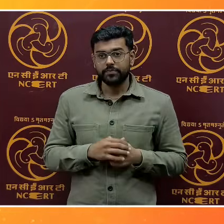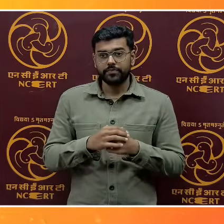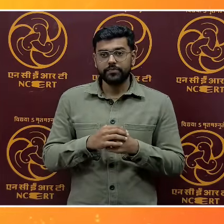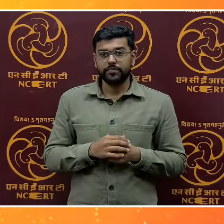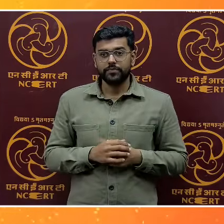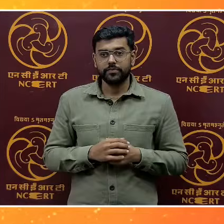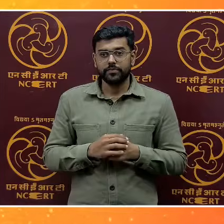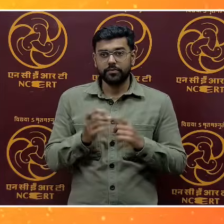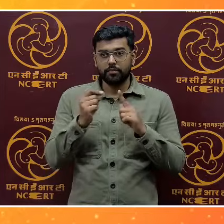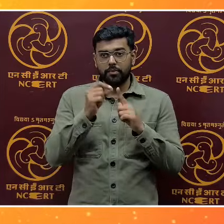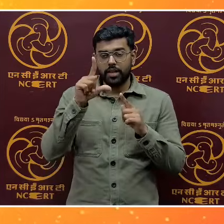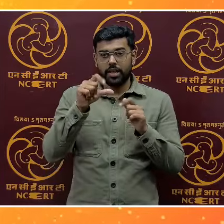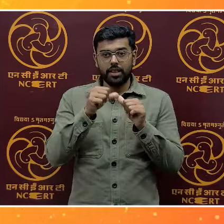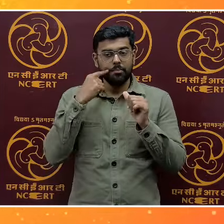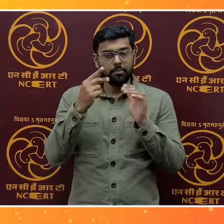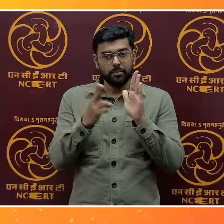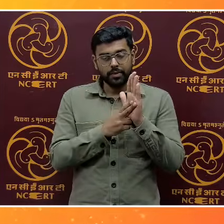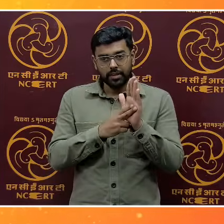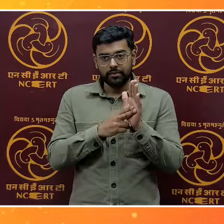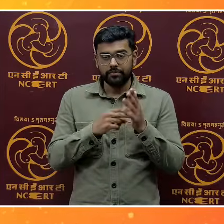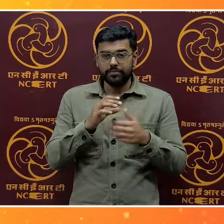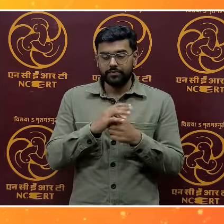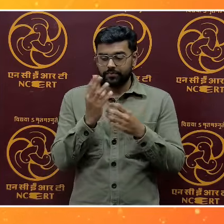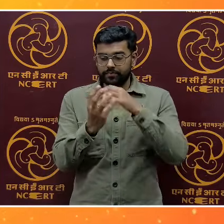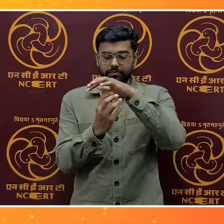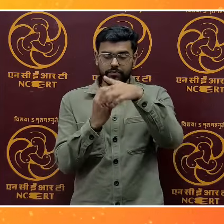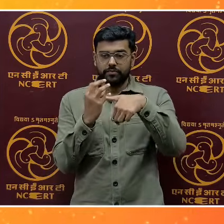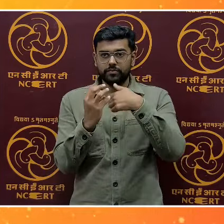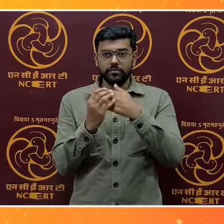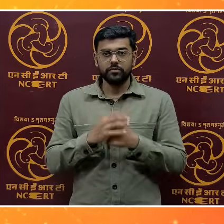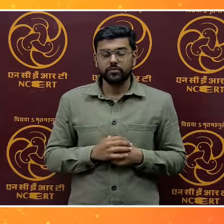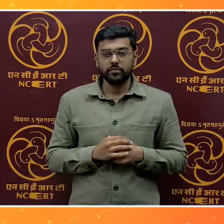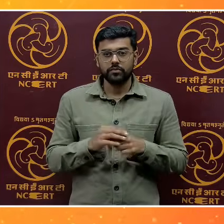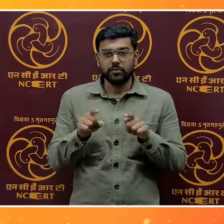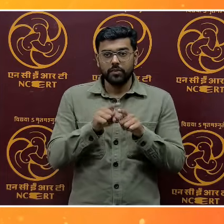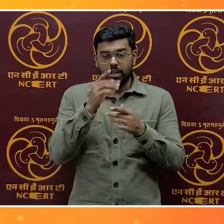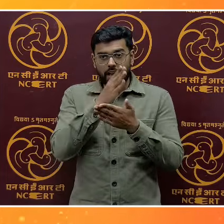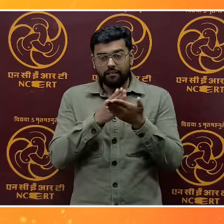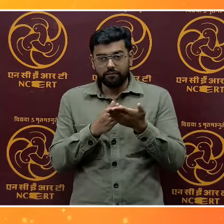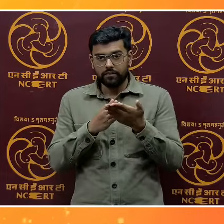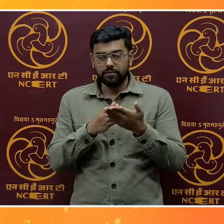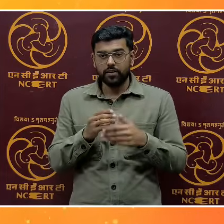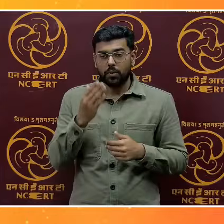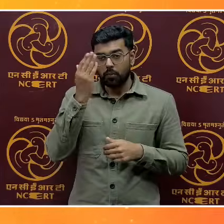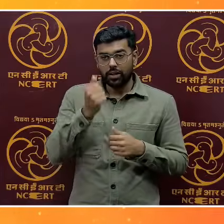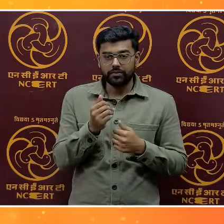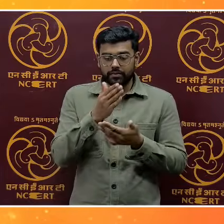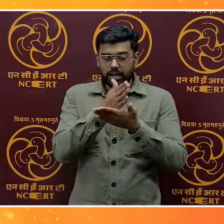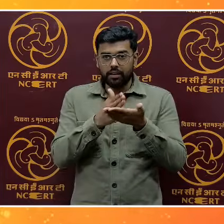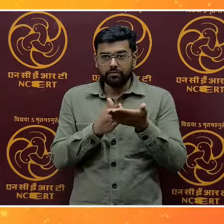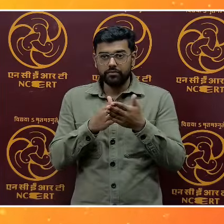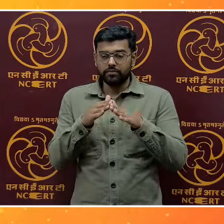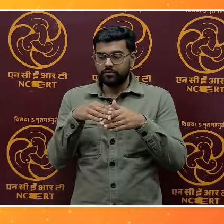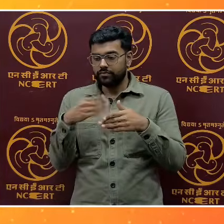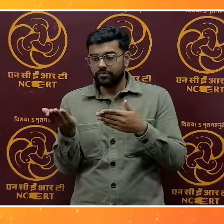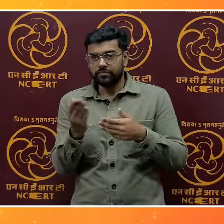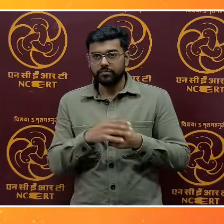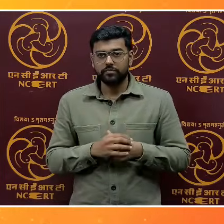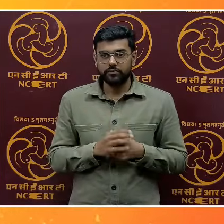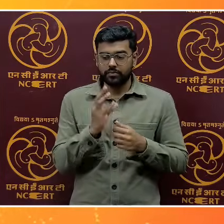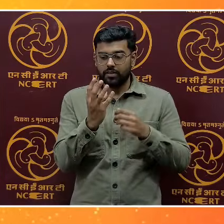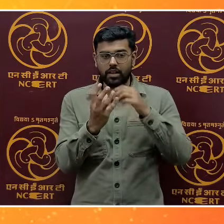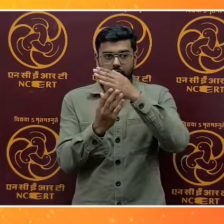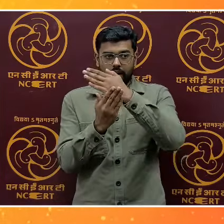This is a plane surface and this is half of the sphere because half has been removed. This is